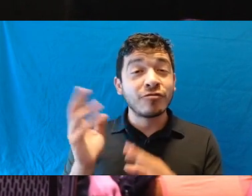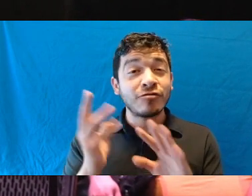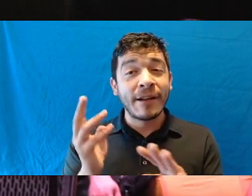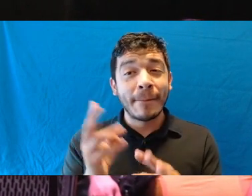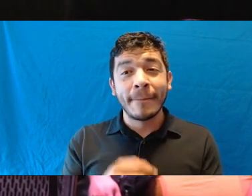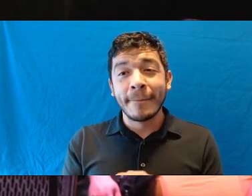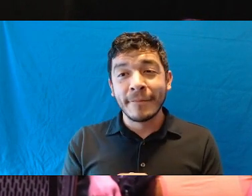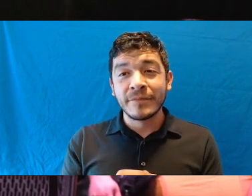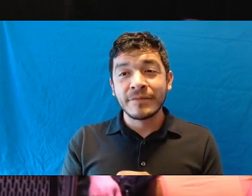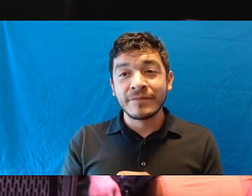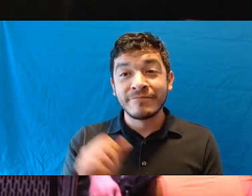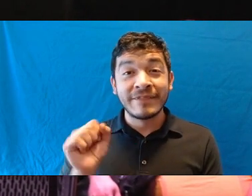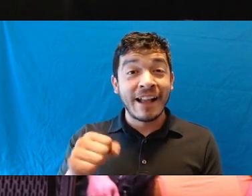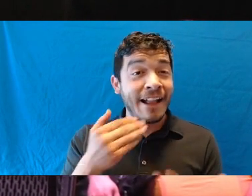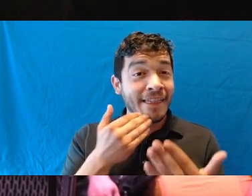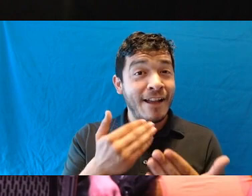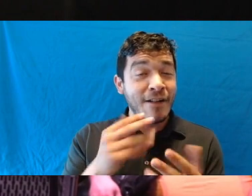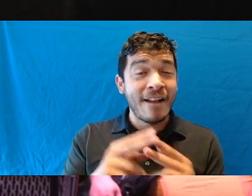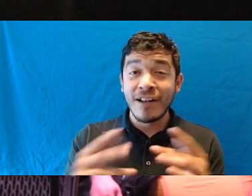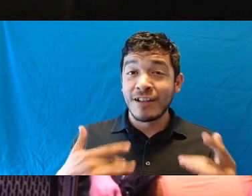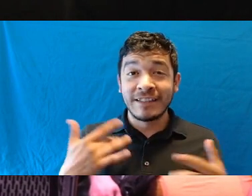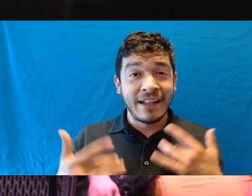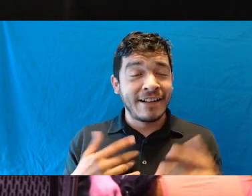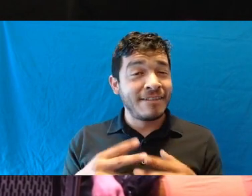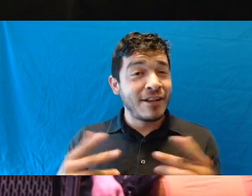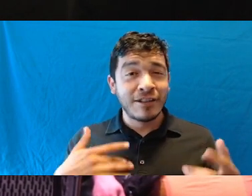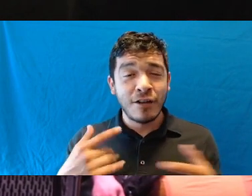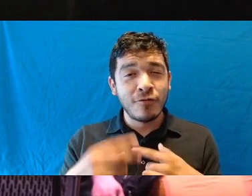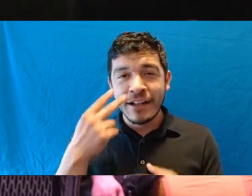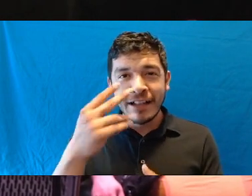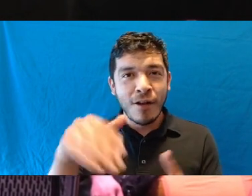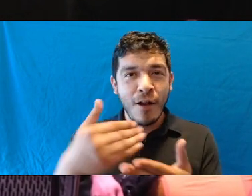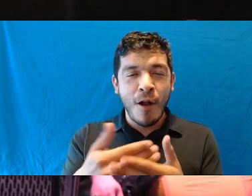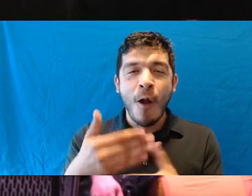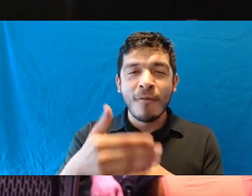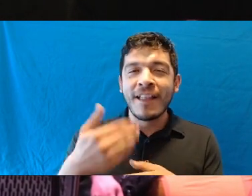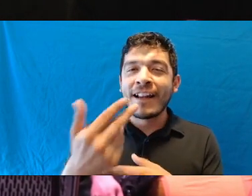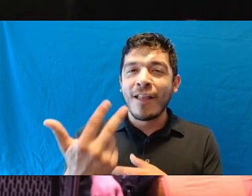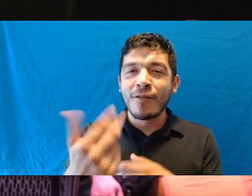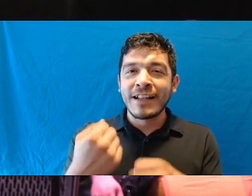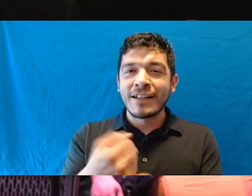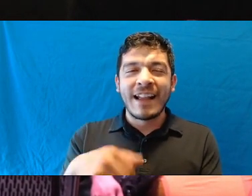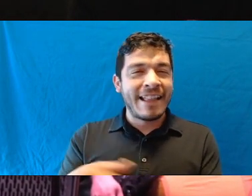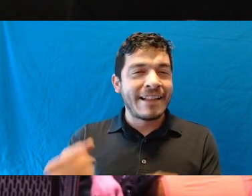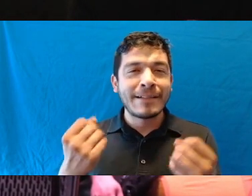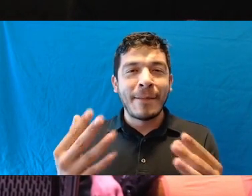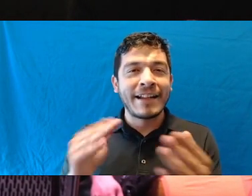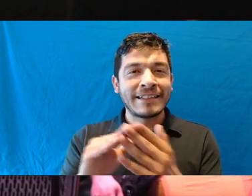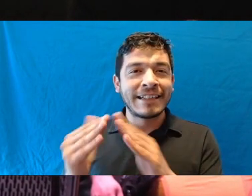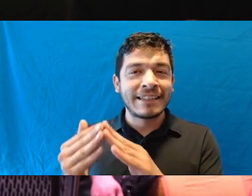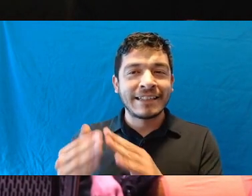Thank you. Very excited. Very excited to see you all over the next 3 years in these many cities. All right.